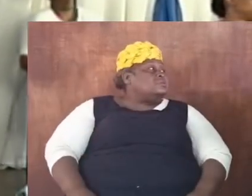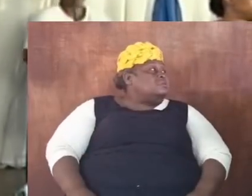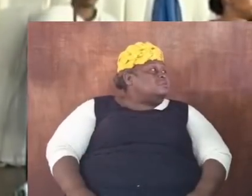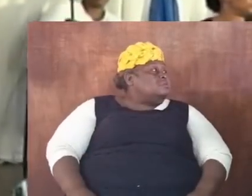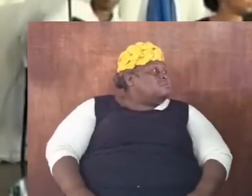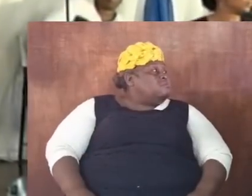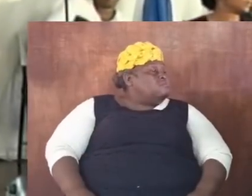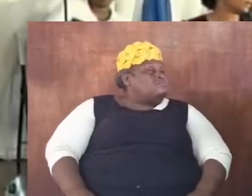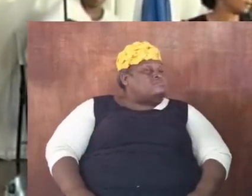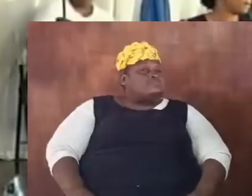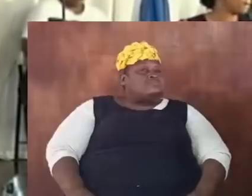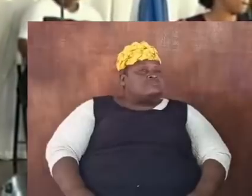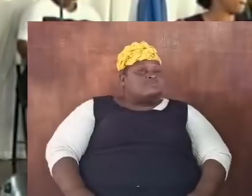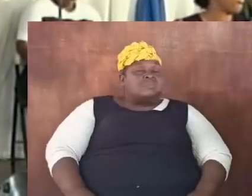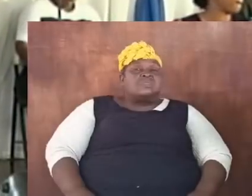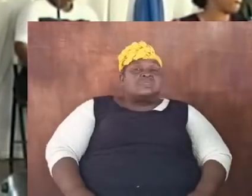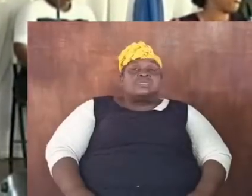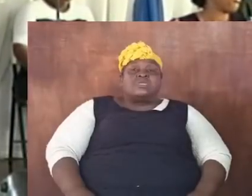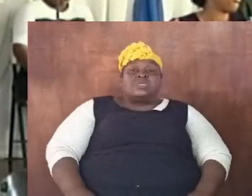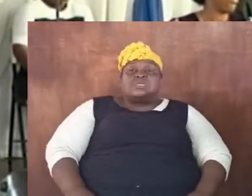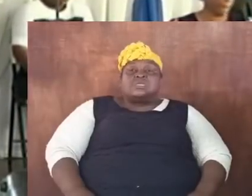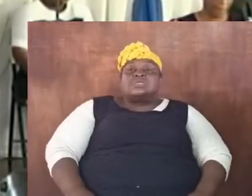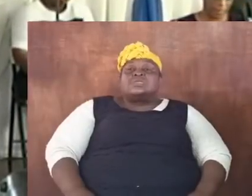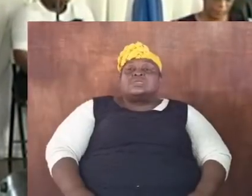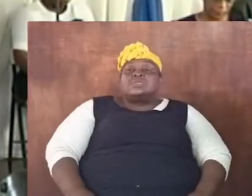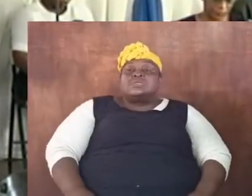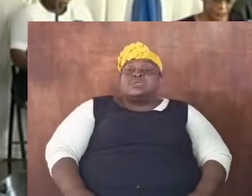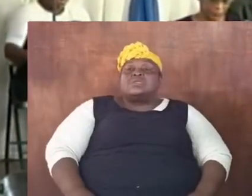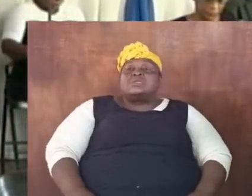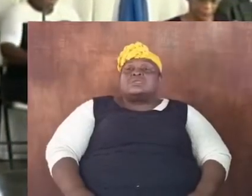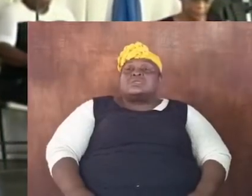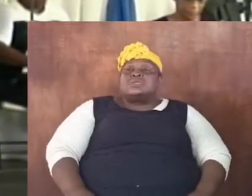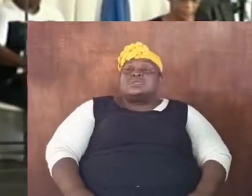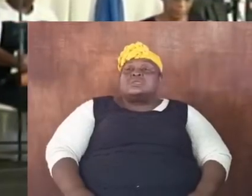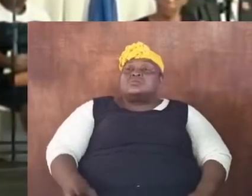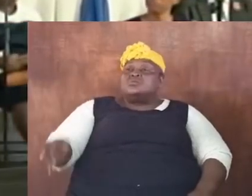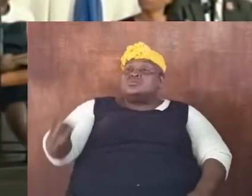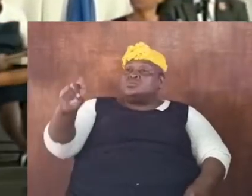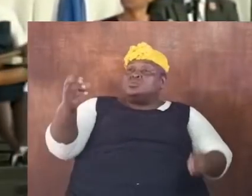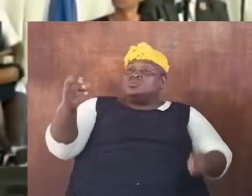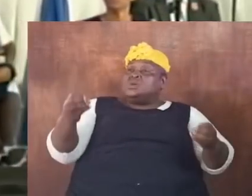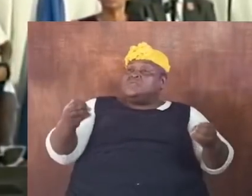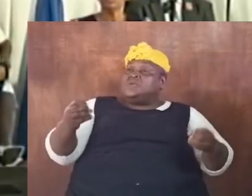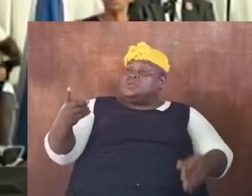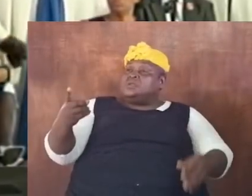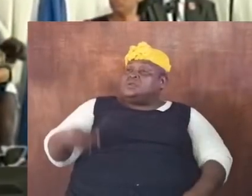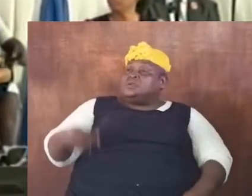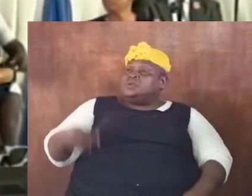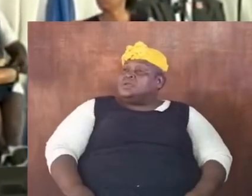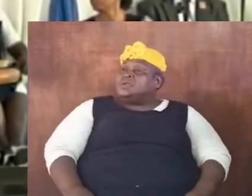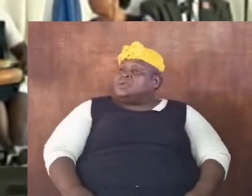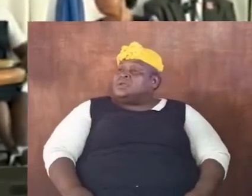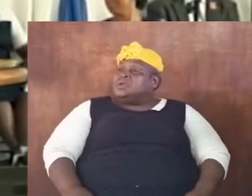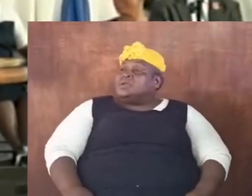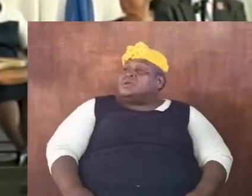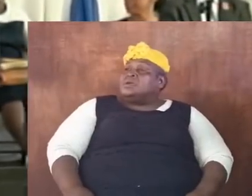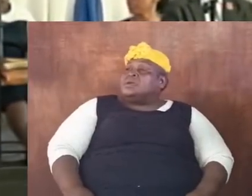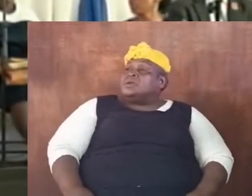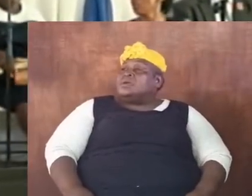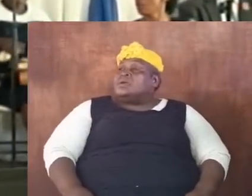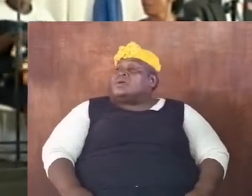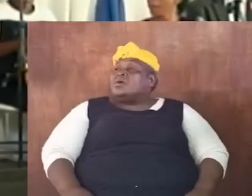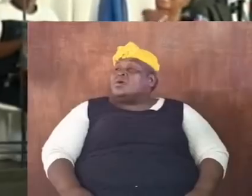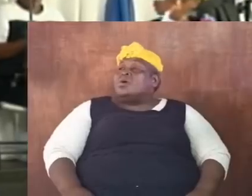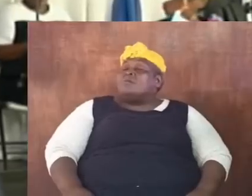And I want to ask us a question while we are seated. Who here